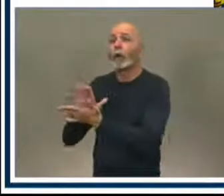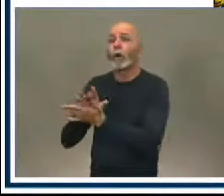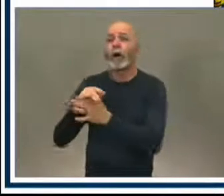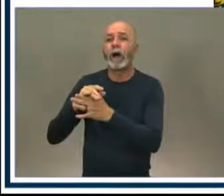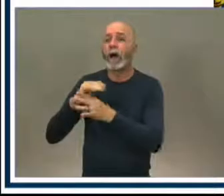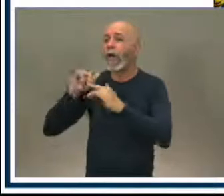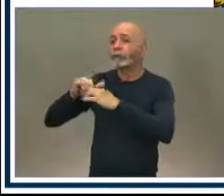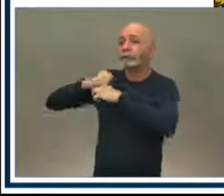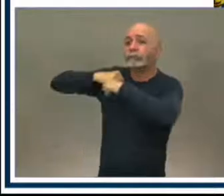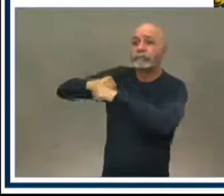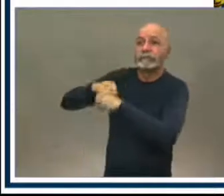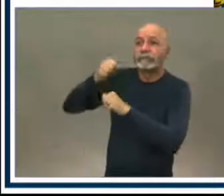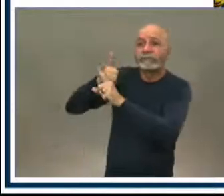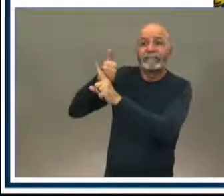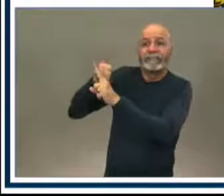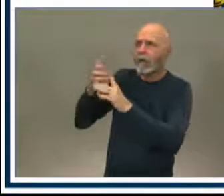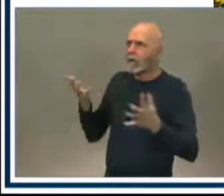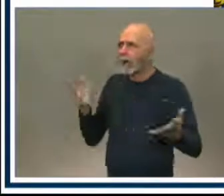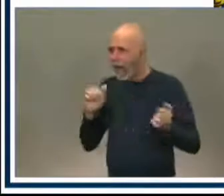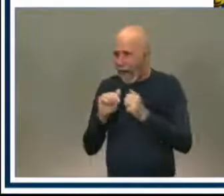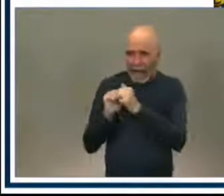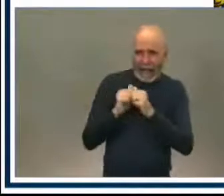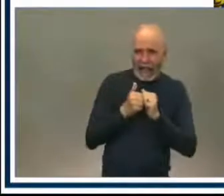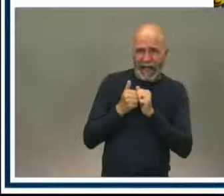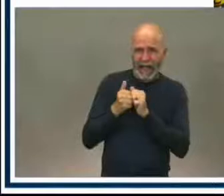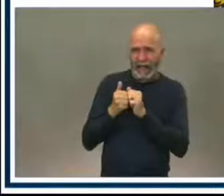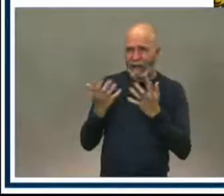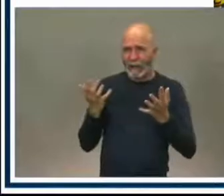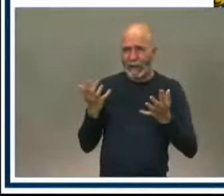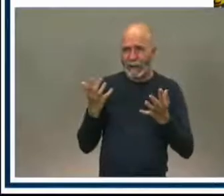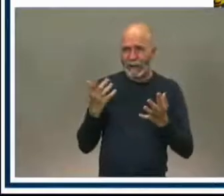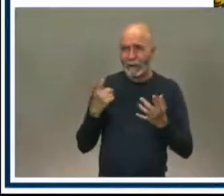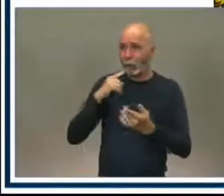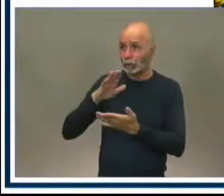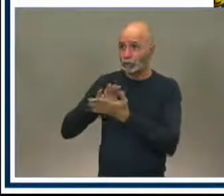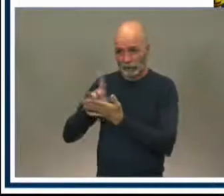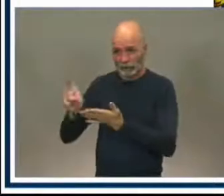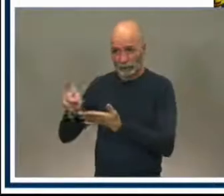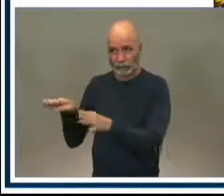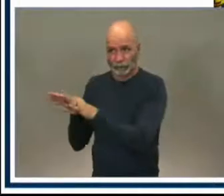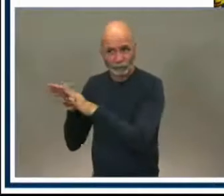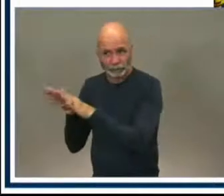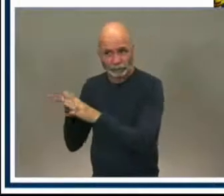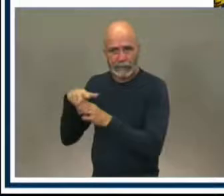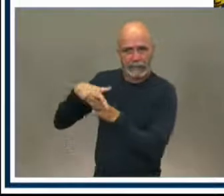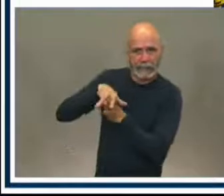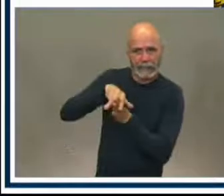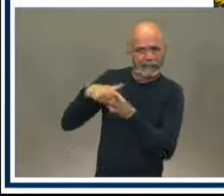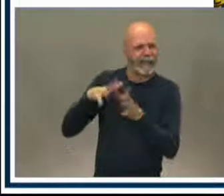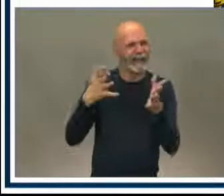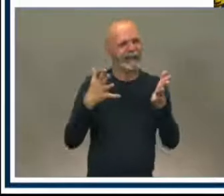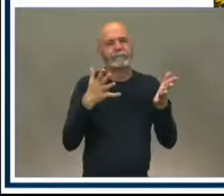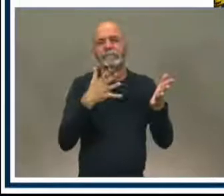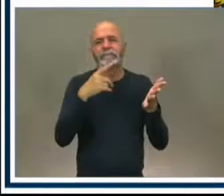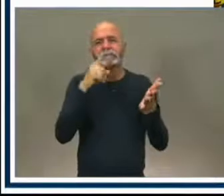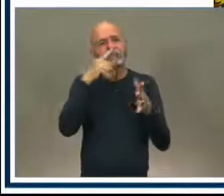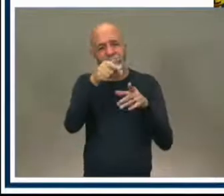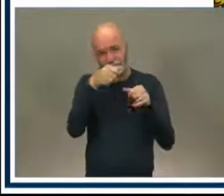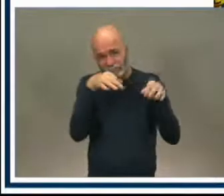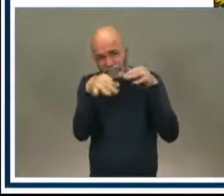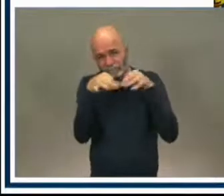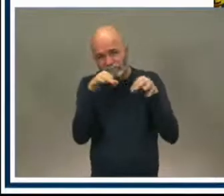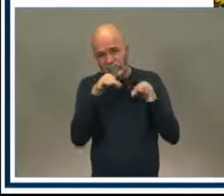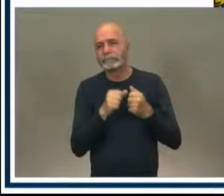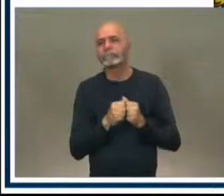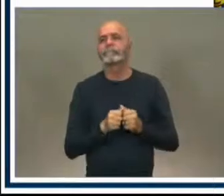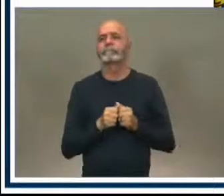measures or when it goes to the point that the school is actually closed. Can you provide some sort of details about this? Yeah, it's really